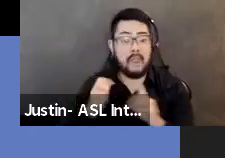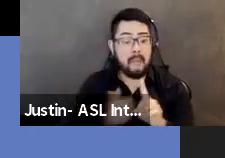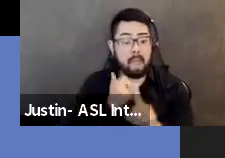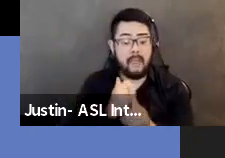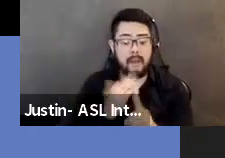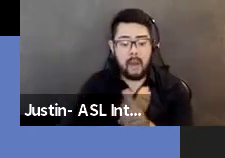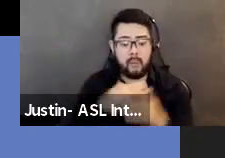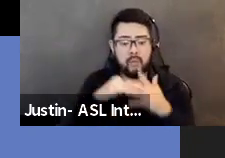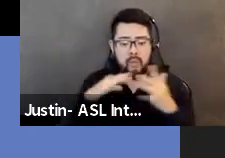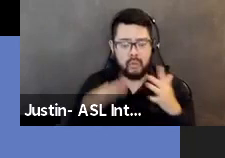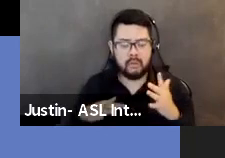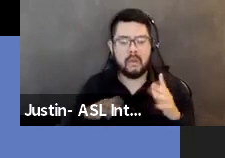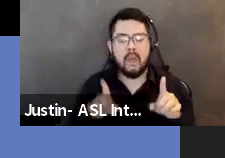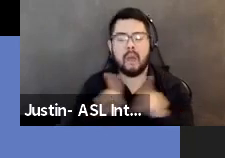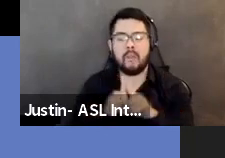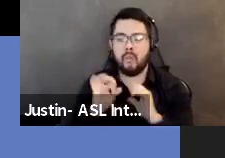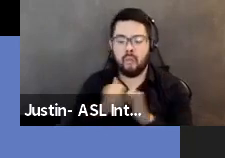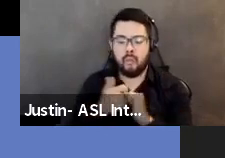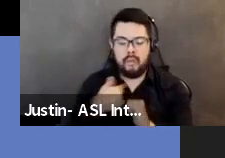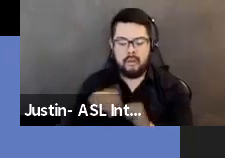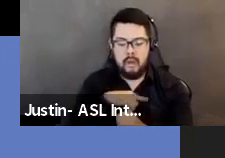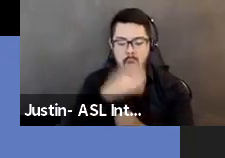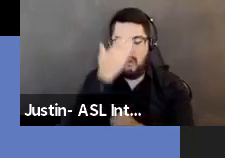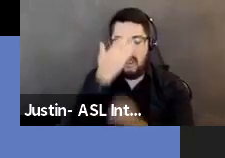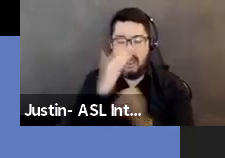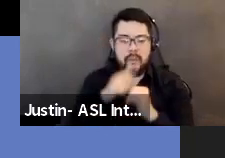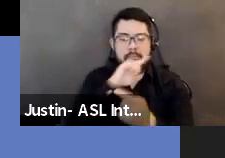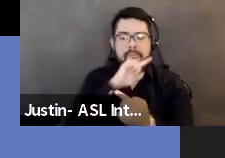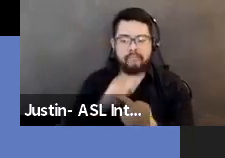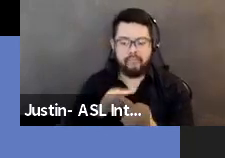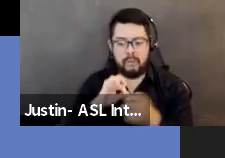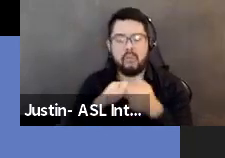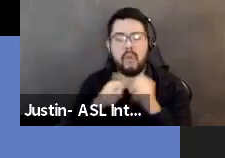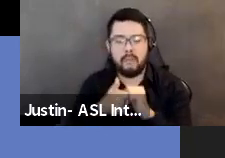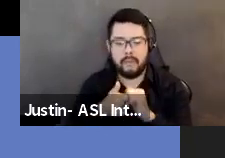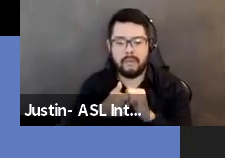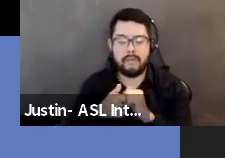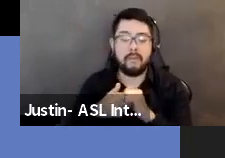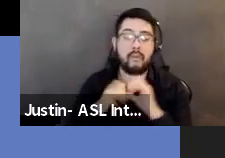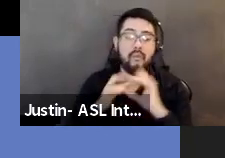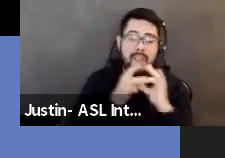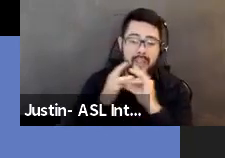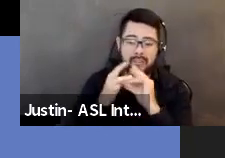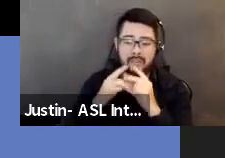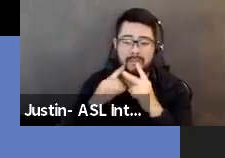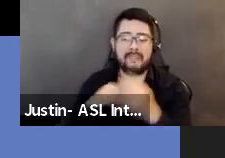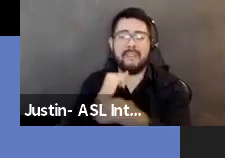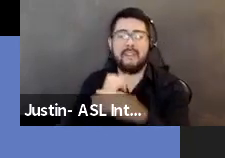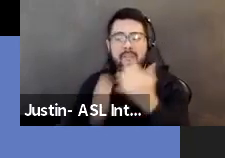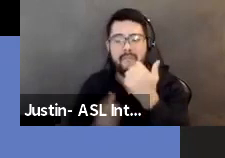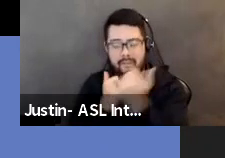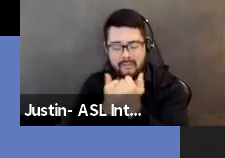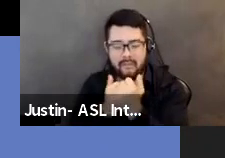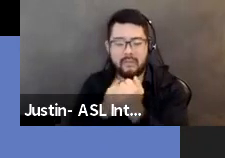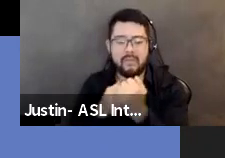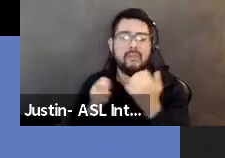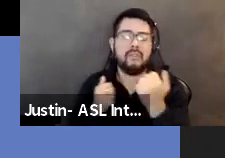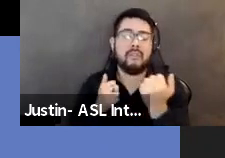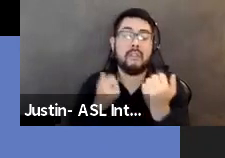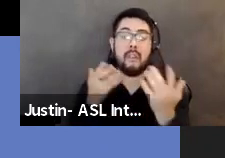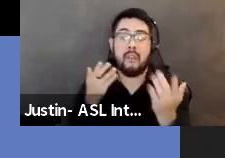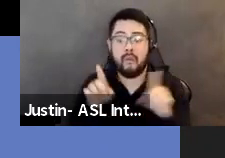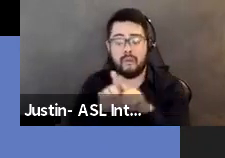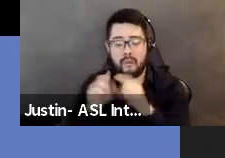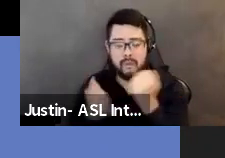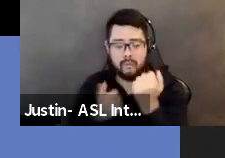there are things that we can do to mitigate that relationships interventions and services for support they are the things that will